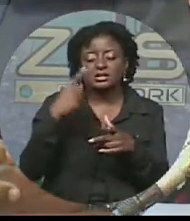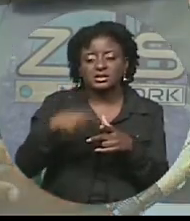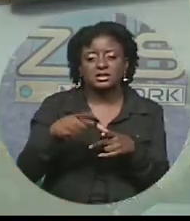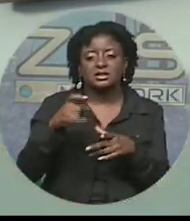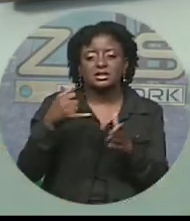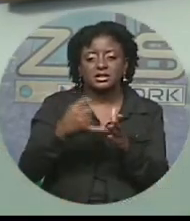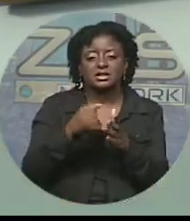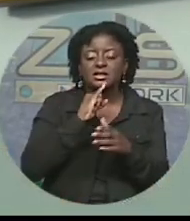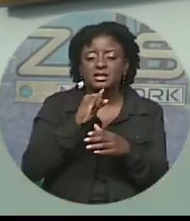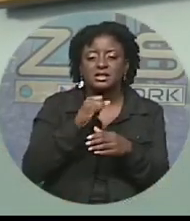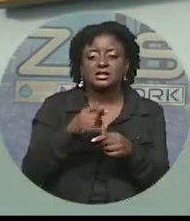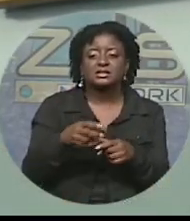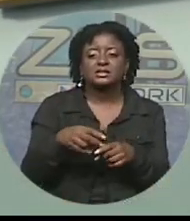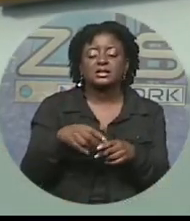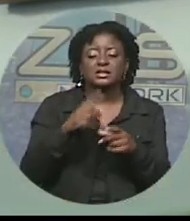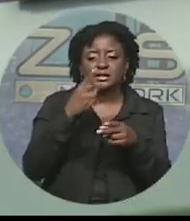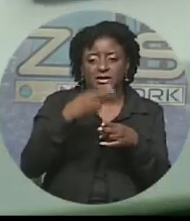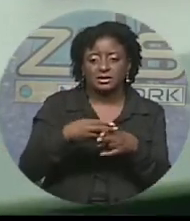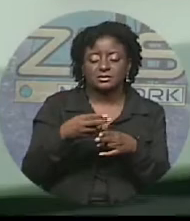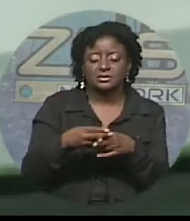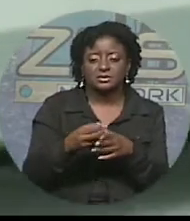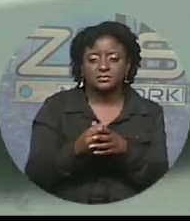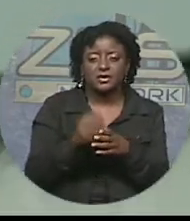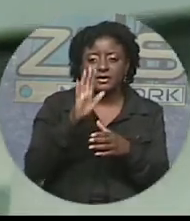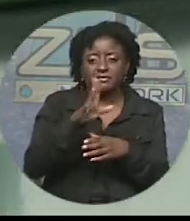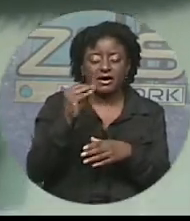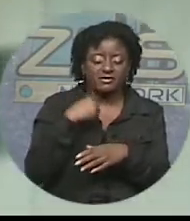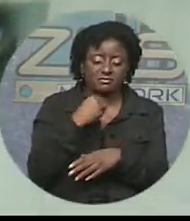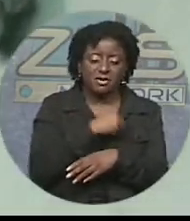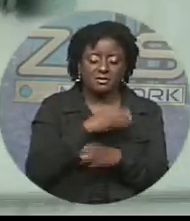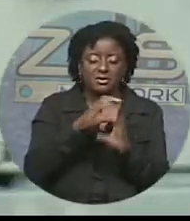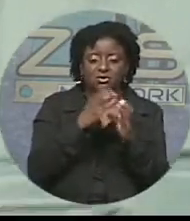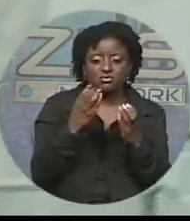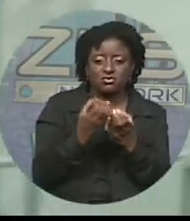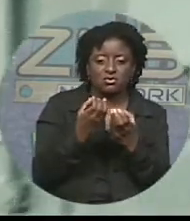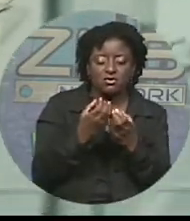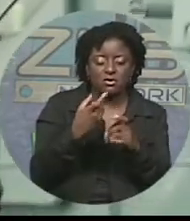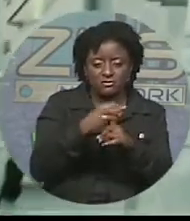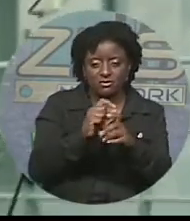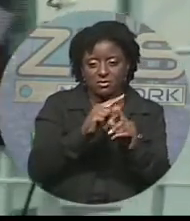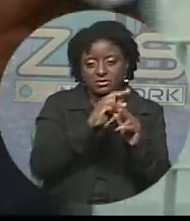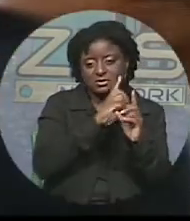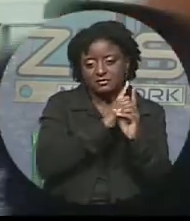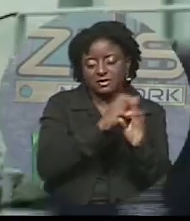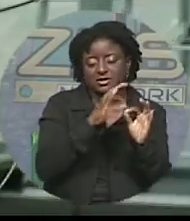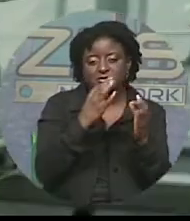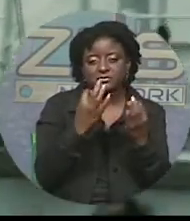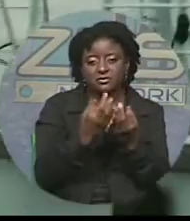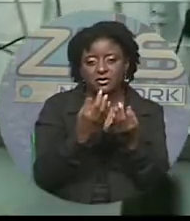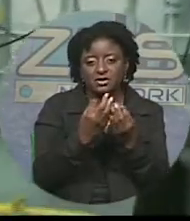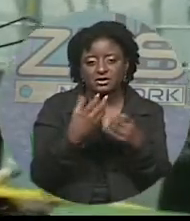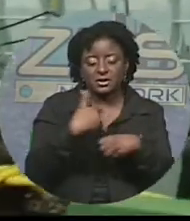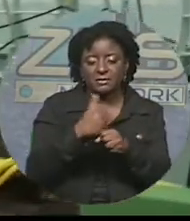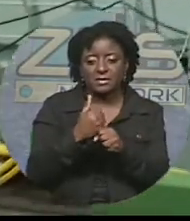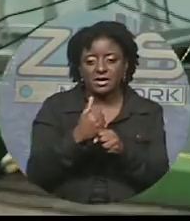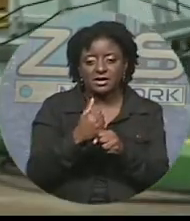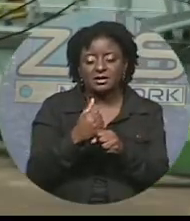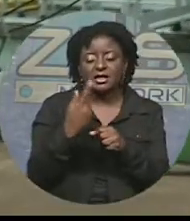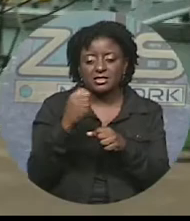sail. A 5-member crew from the Defense Force that included Lieutenant Commander Christopher Darville made the